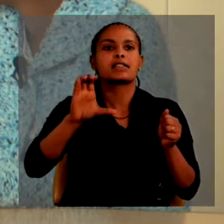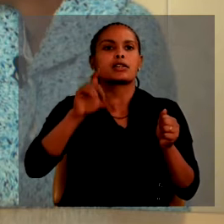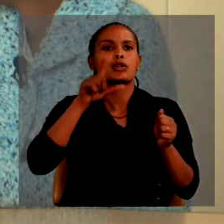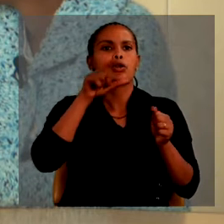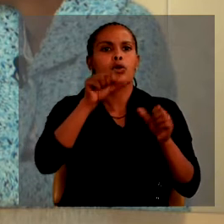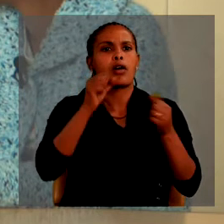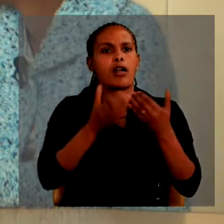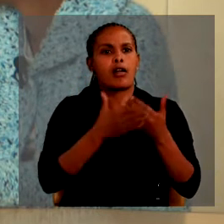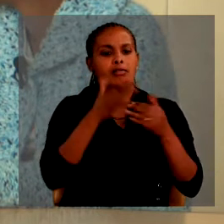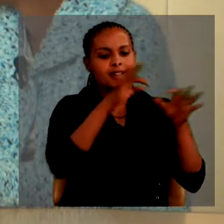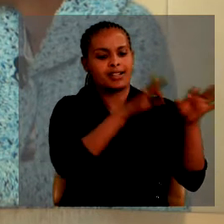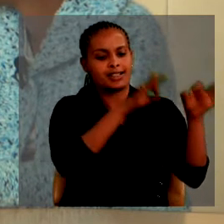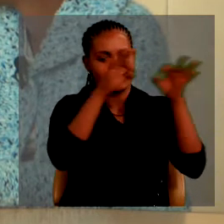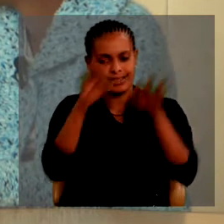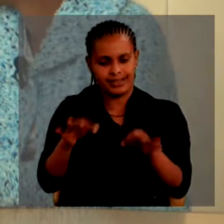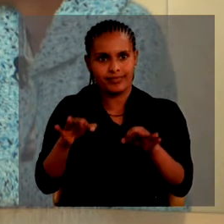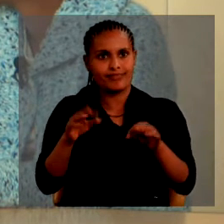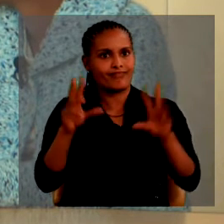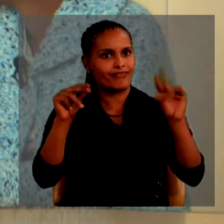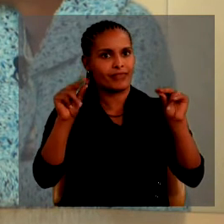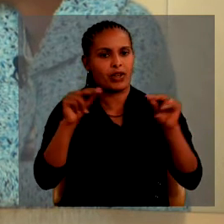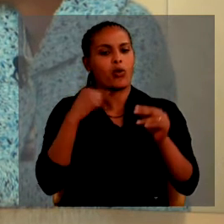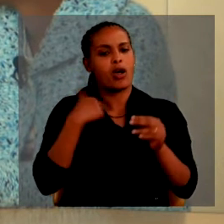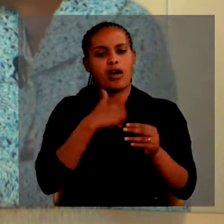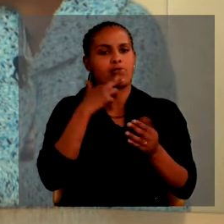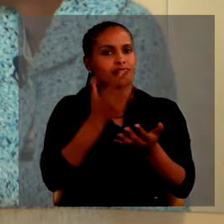can't easily replace it. You're not that rich.